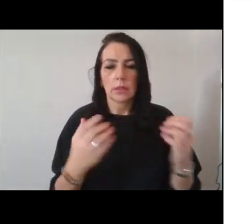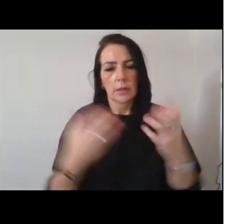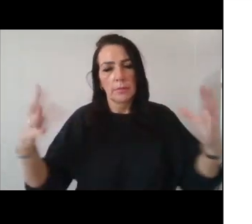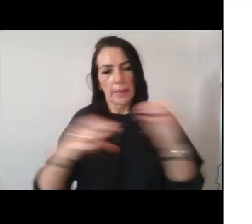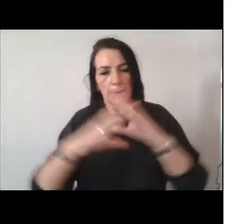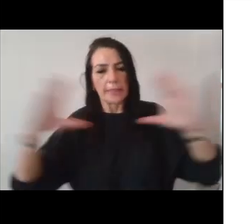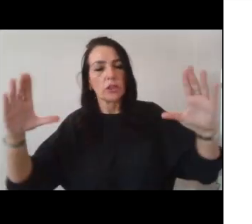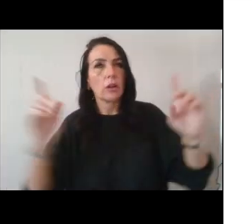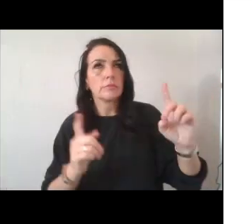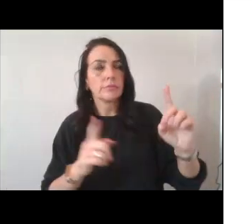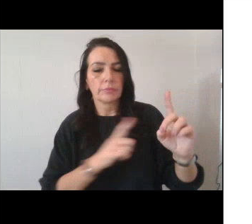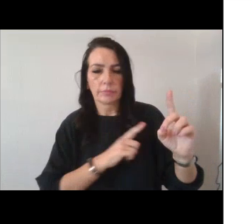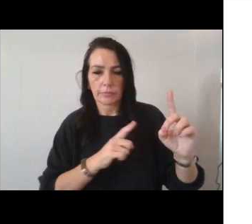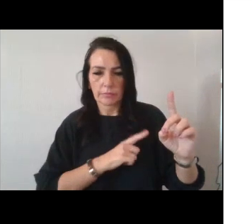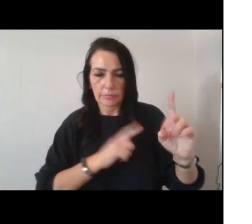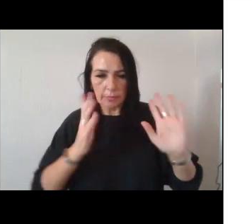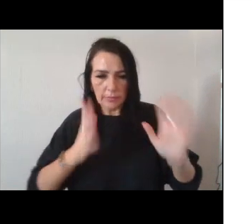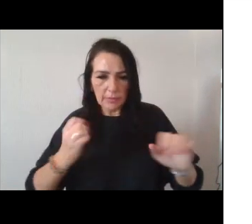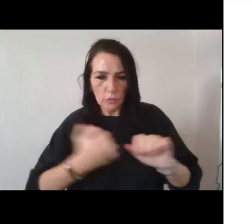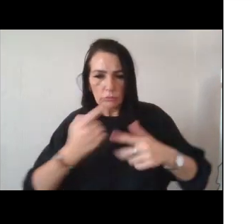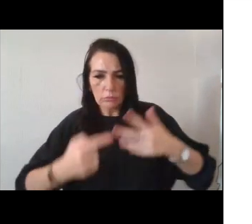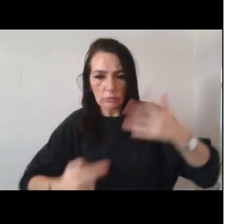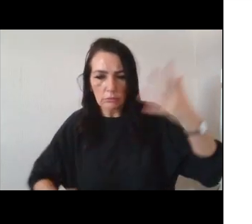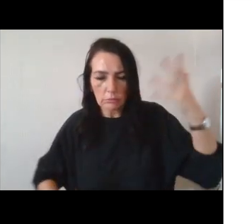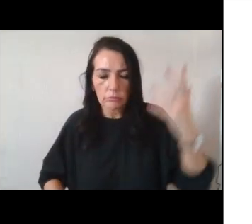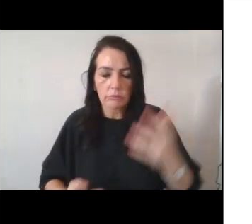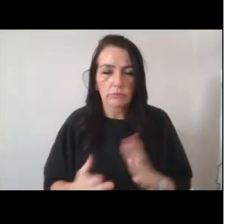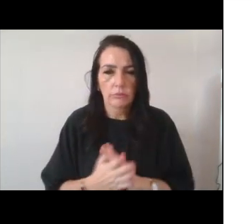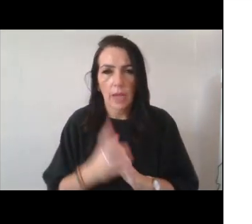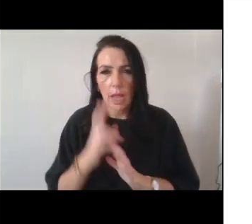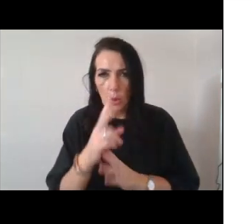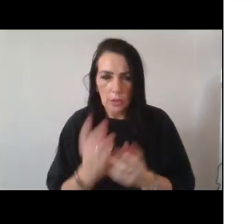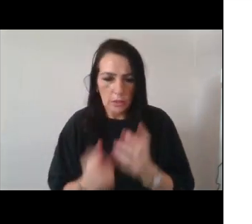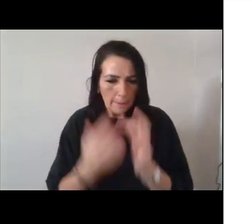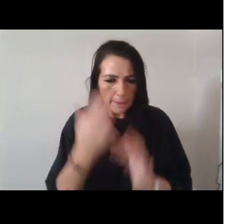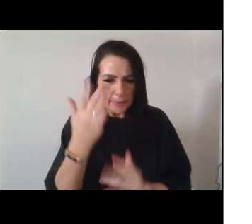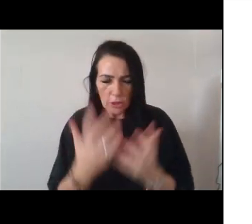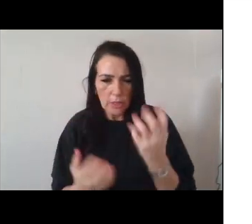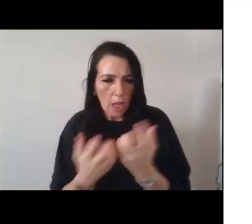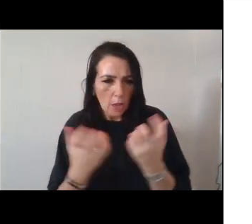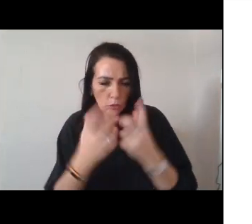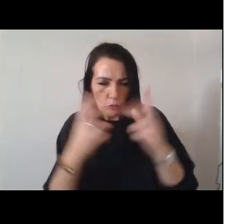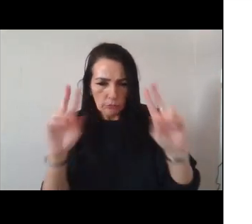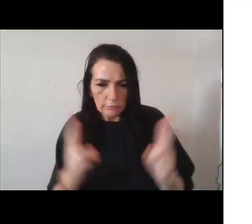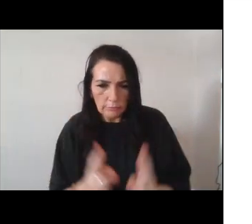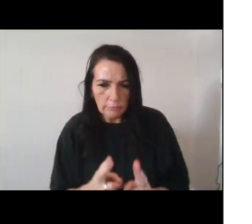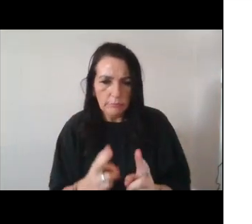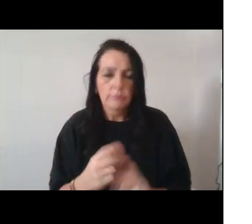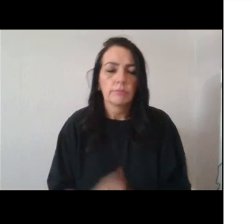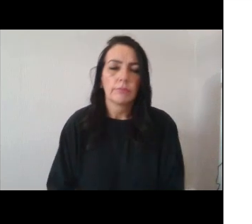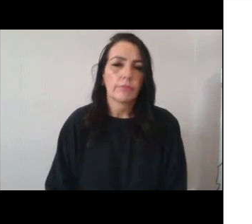the why they are needing to take these actions, and look at the sources of emissions and how they can impact on those positively.